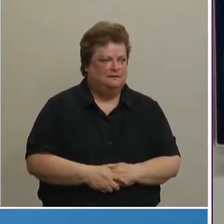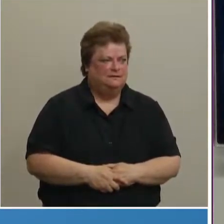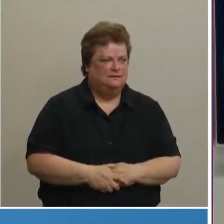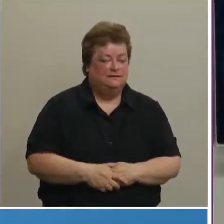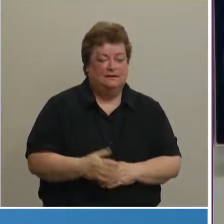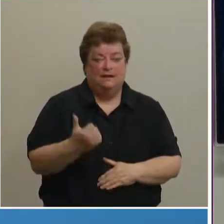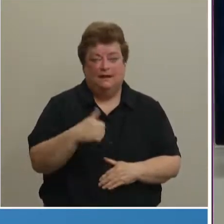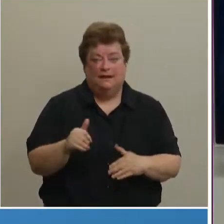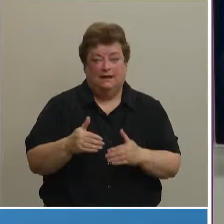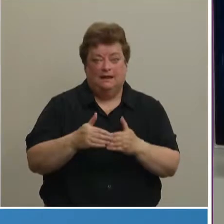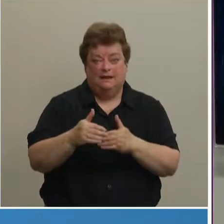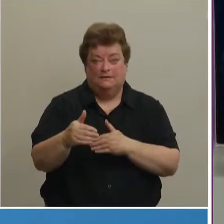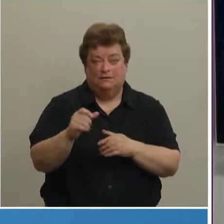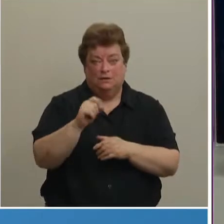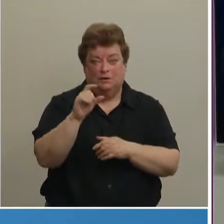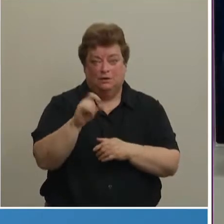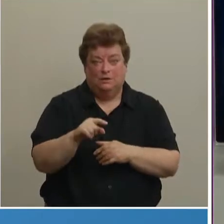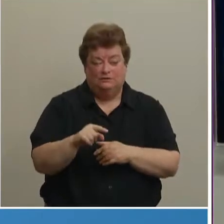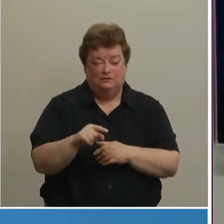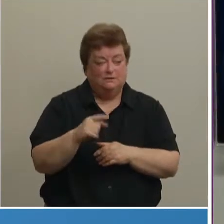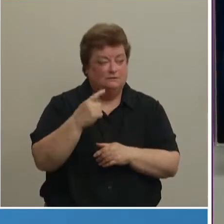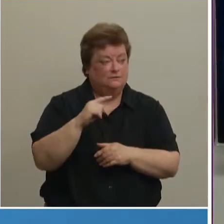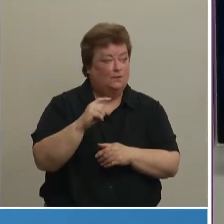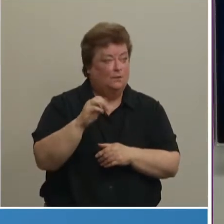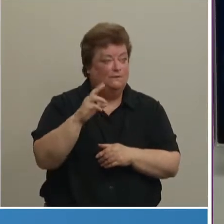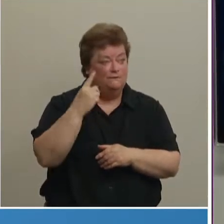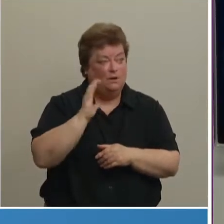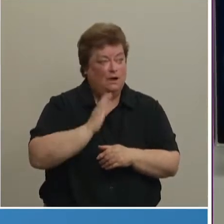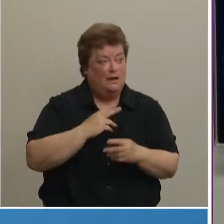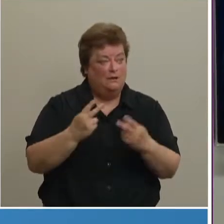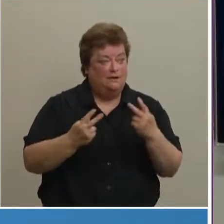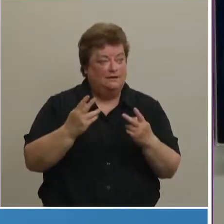Any further questions for Director Lopez, myself, or our guests today?